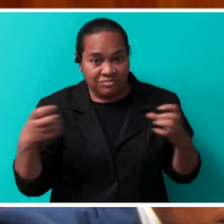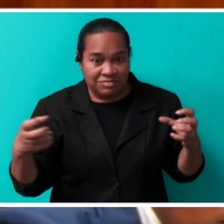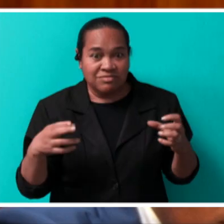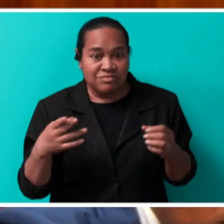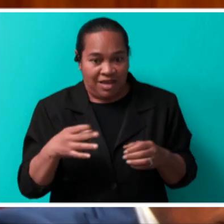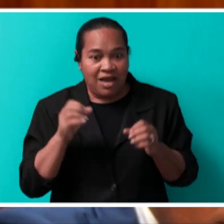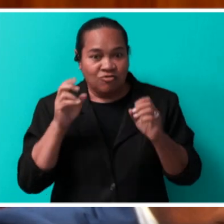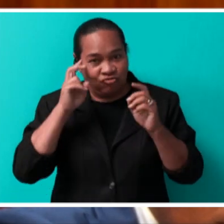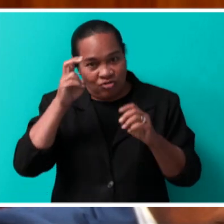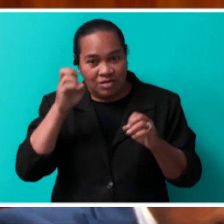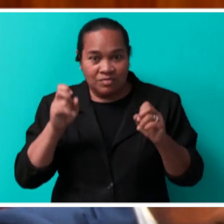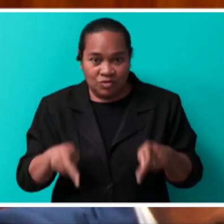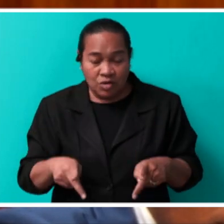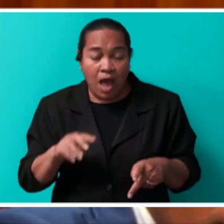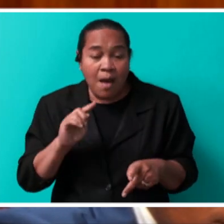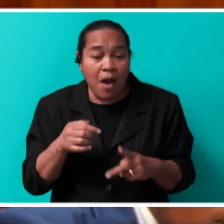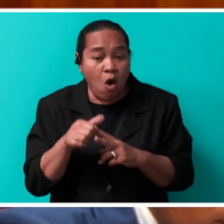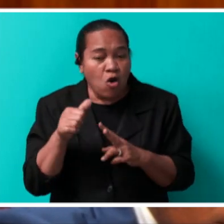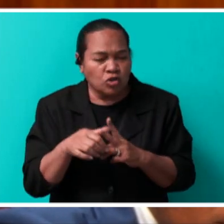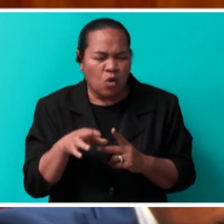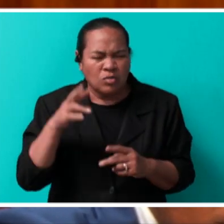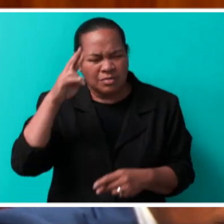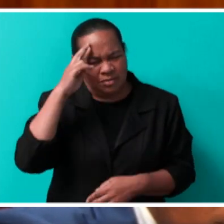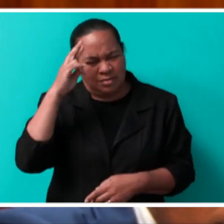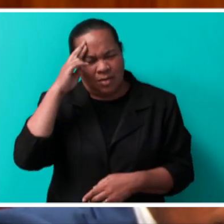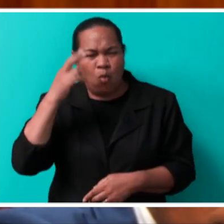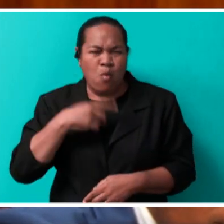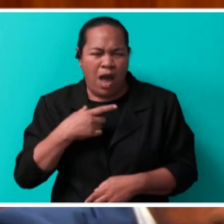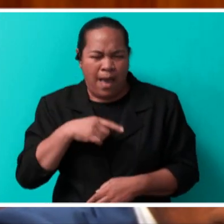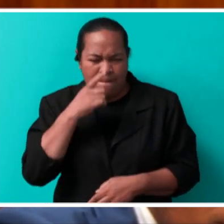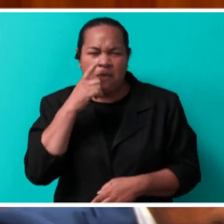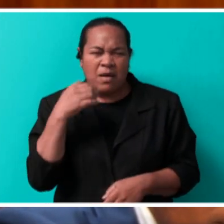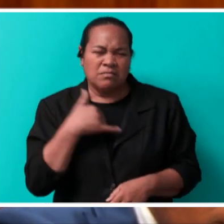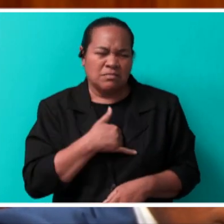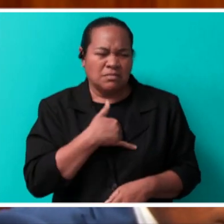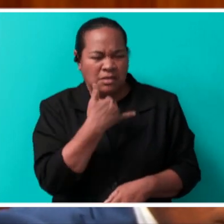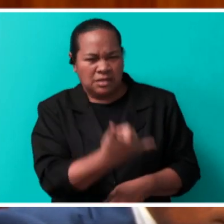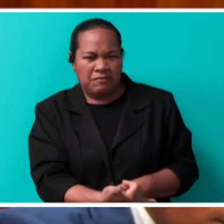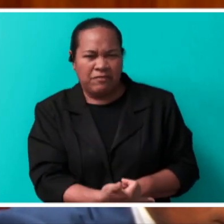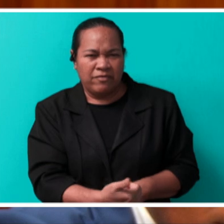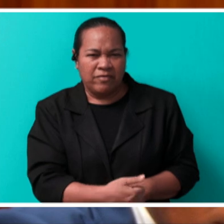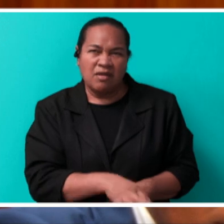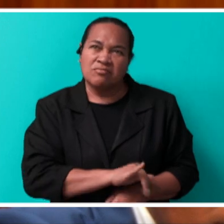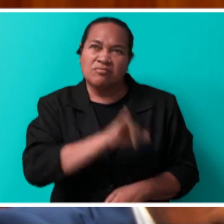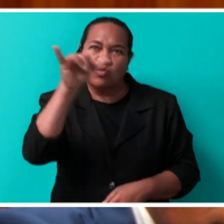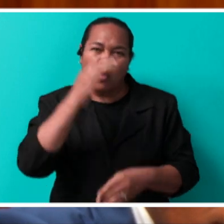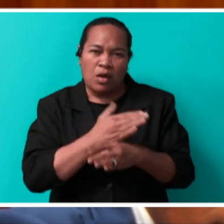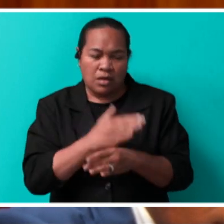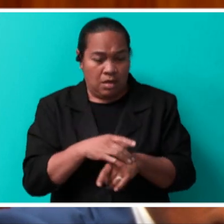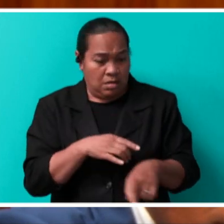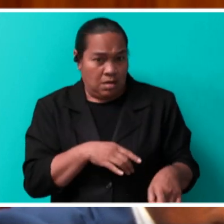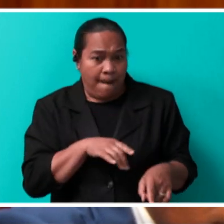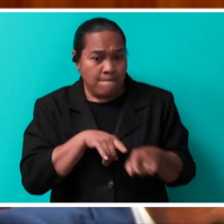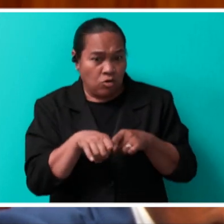essential, we must also address the reasons why people leave our shores. These workers do not always leave